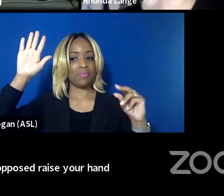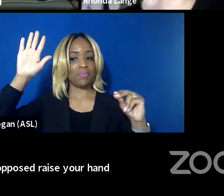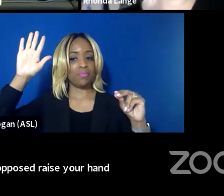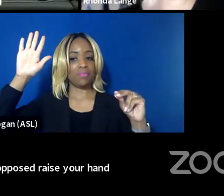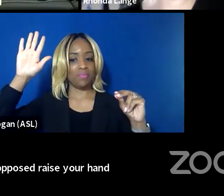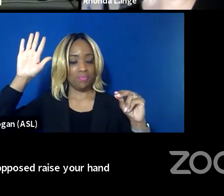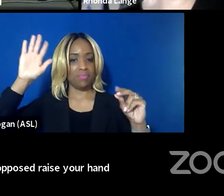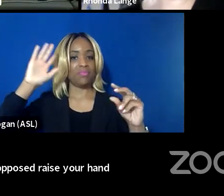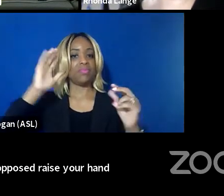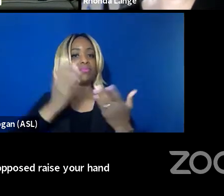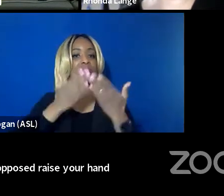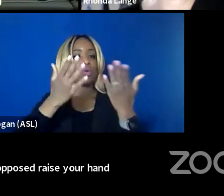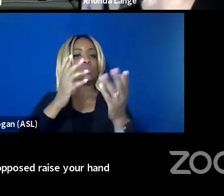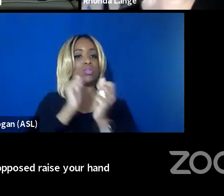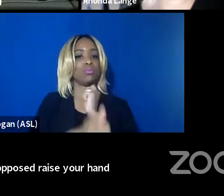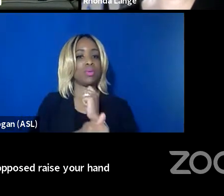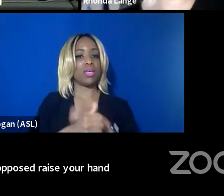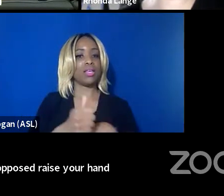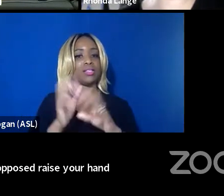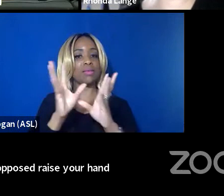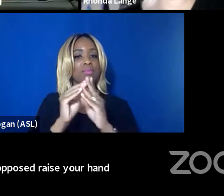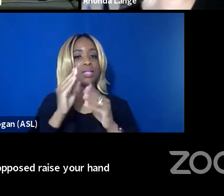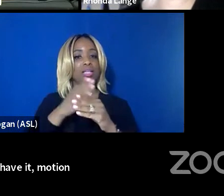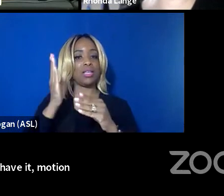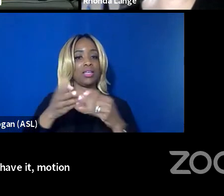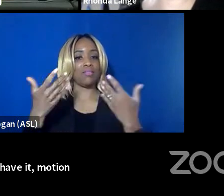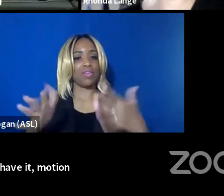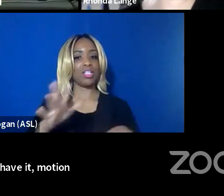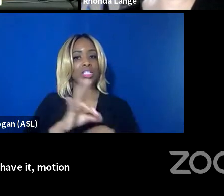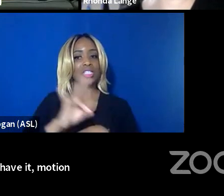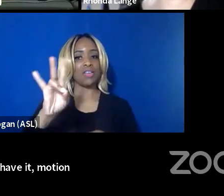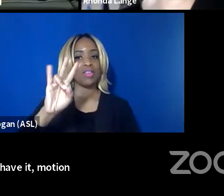And the ayes have it. Motion carries. Meeting is adjourned at